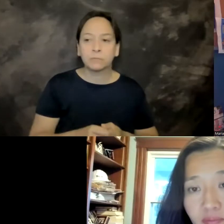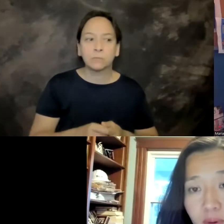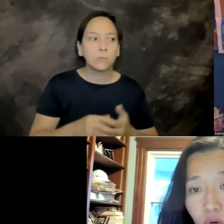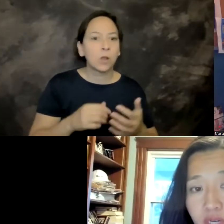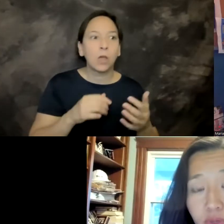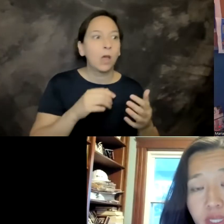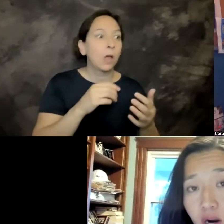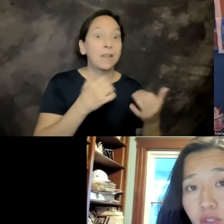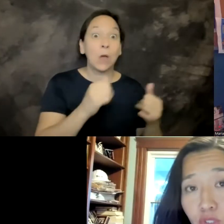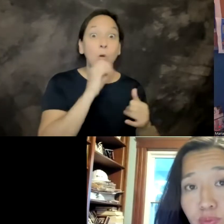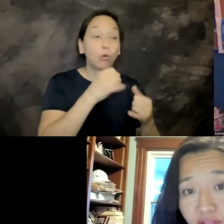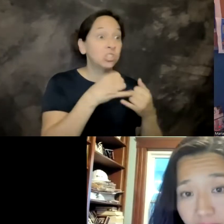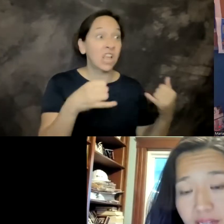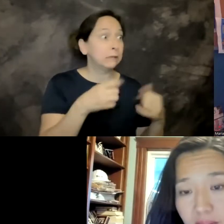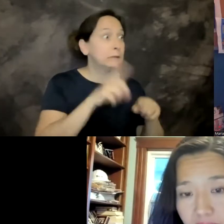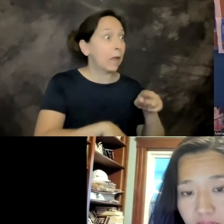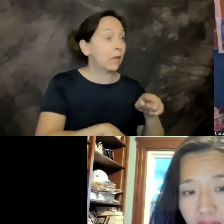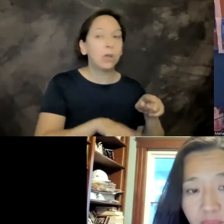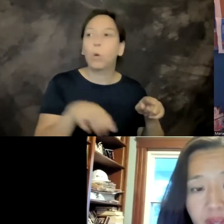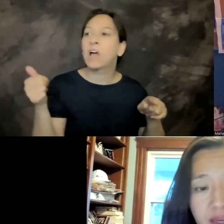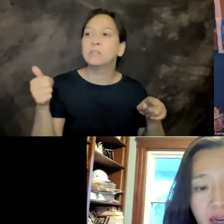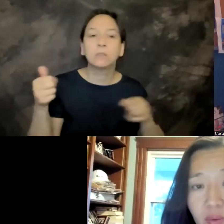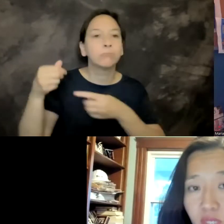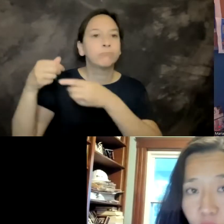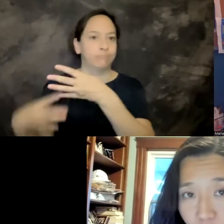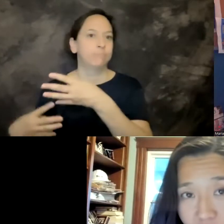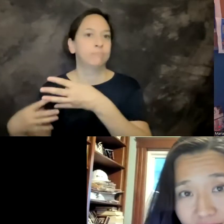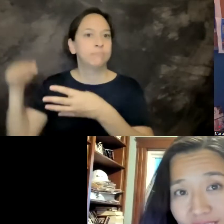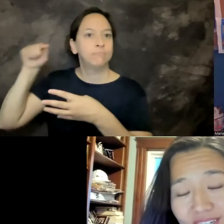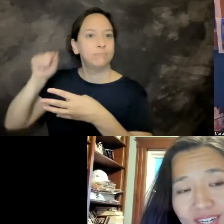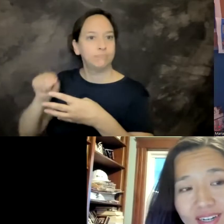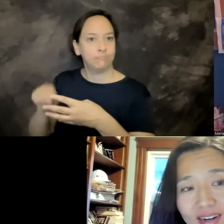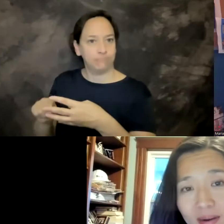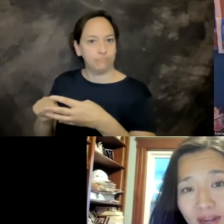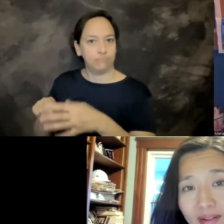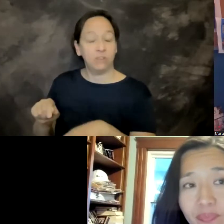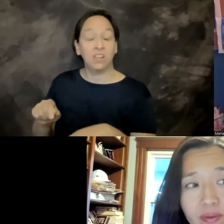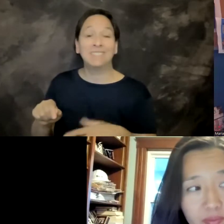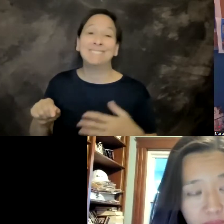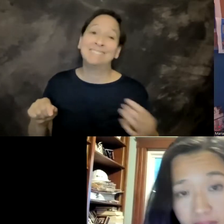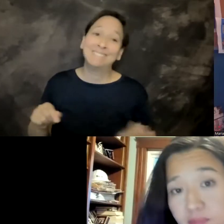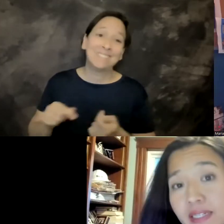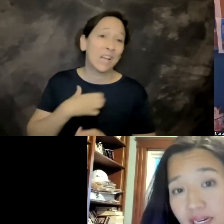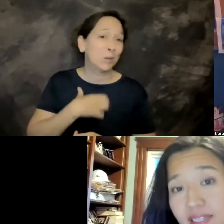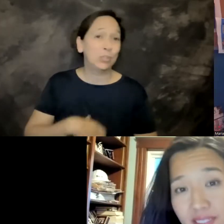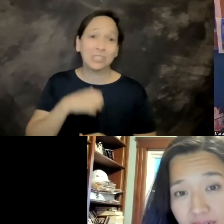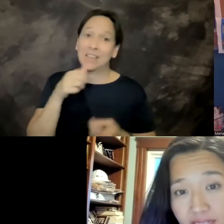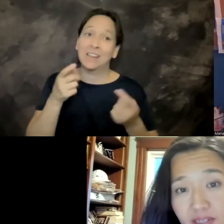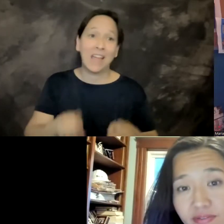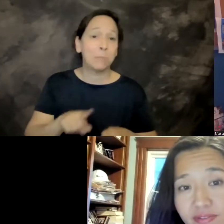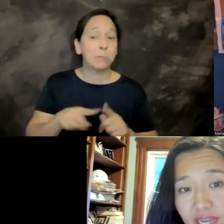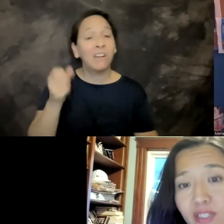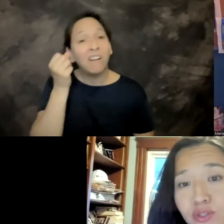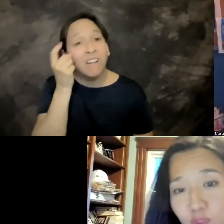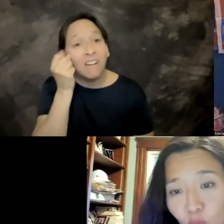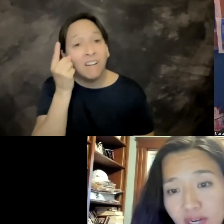Boston have been working really hard to provide in the meantime. I wish we weren't here, but it has been decades and decades